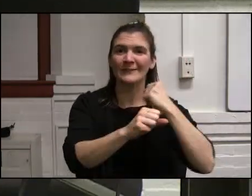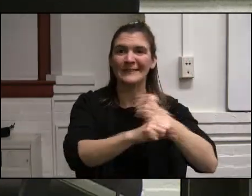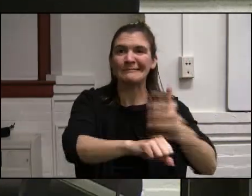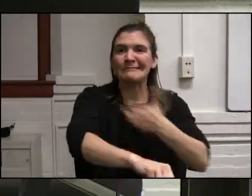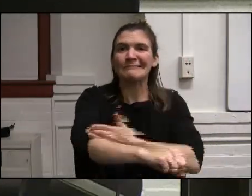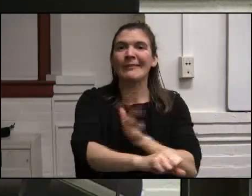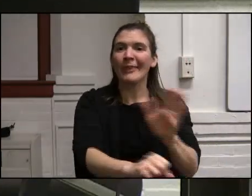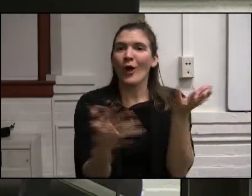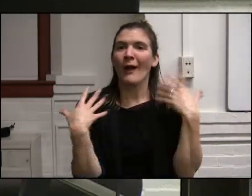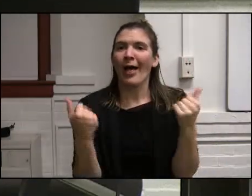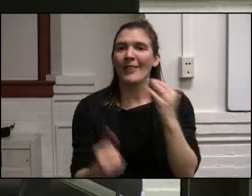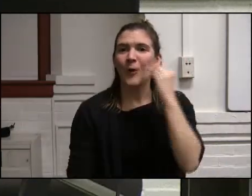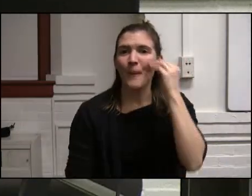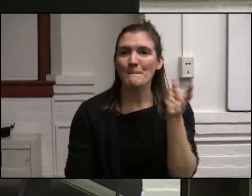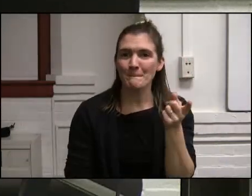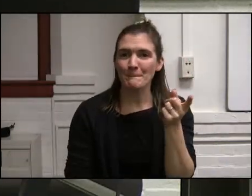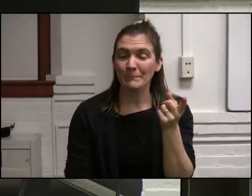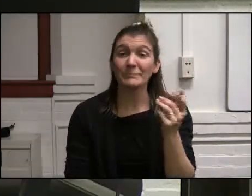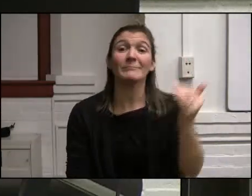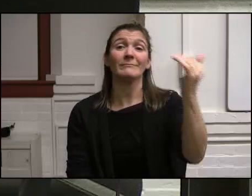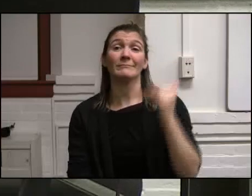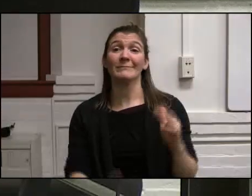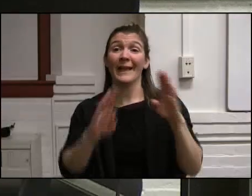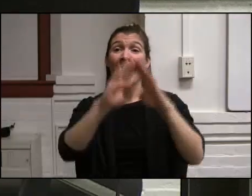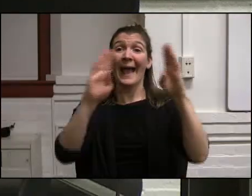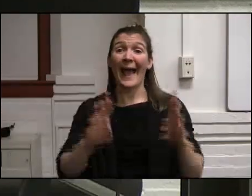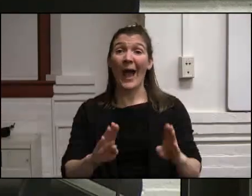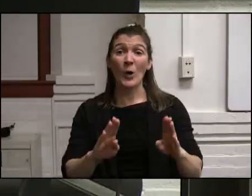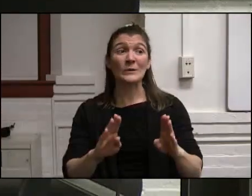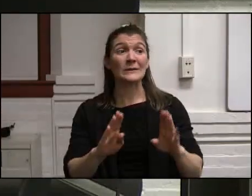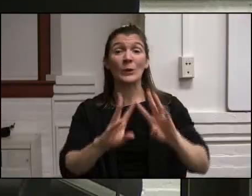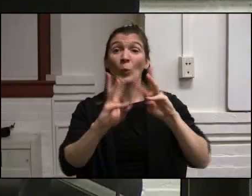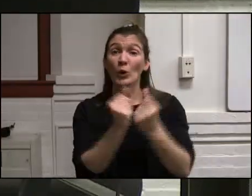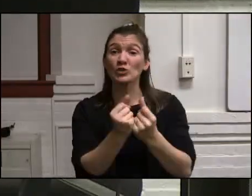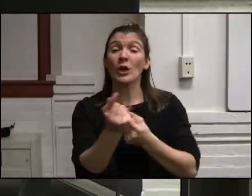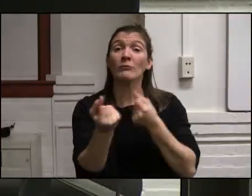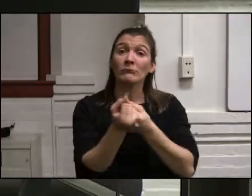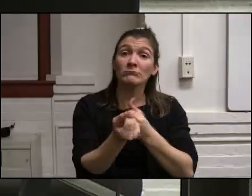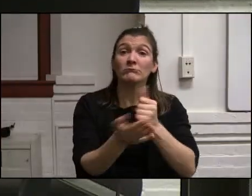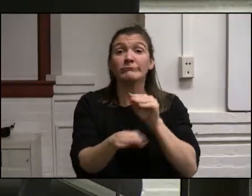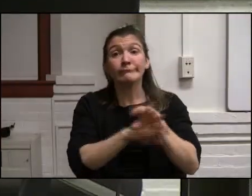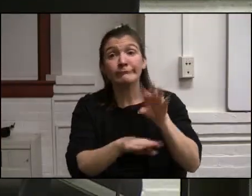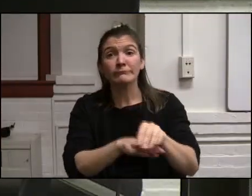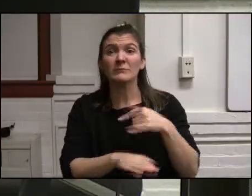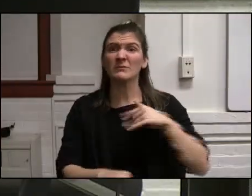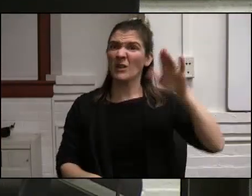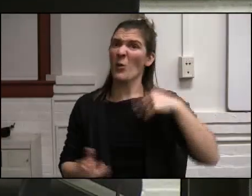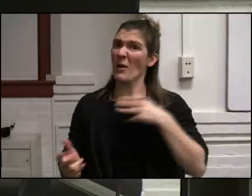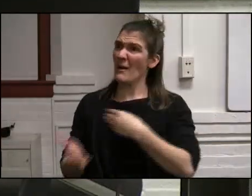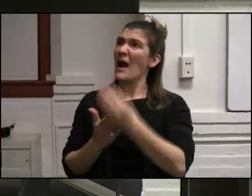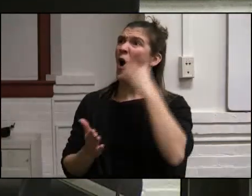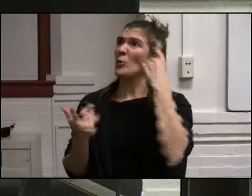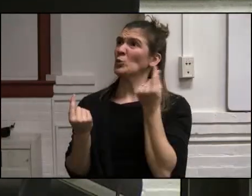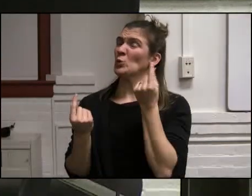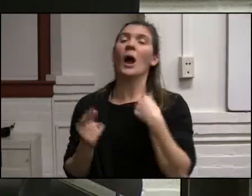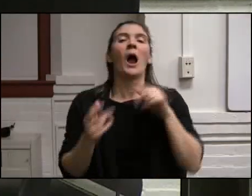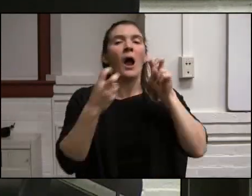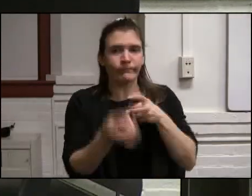health and safety repairs. We do housing counseling advocacy. We work with people who want to buy